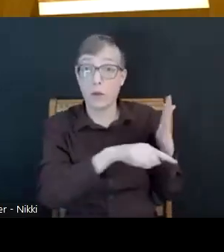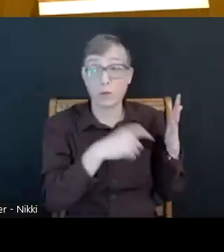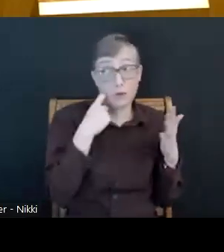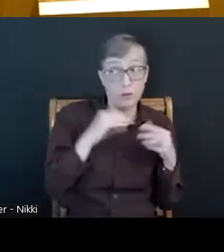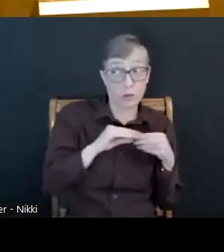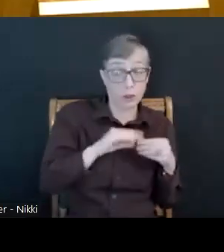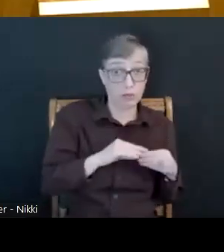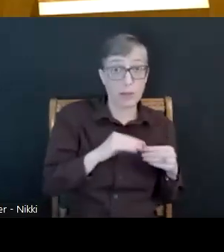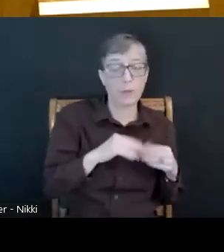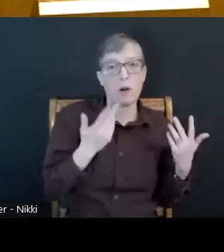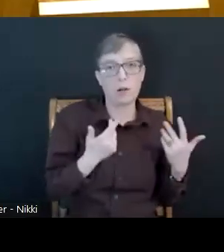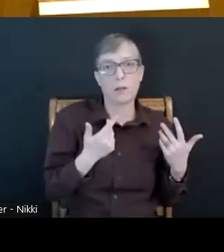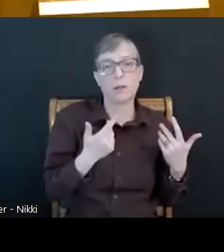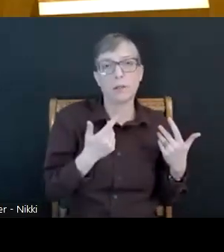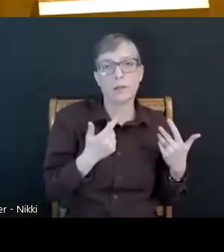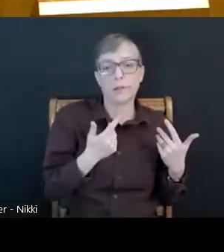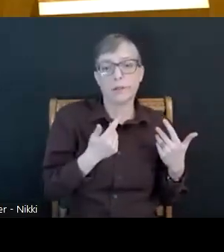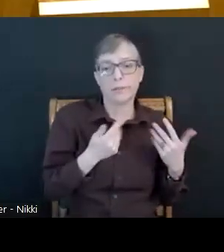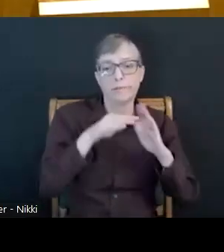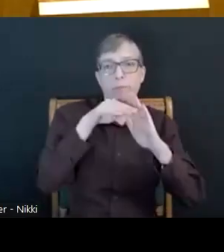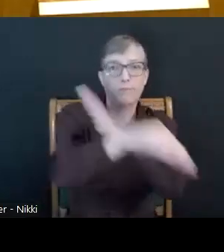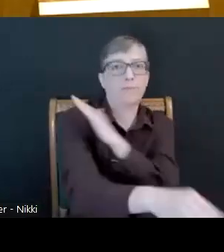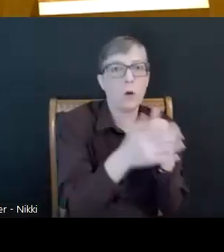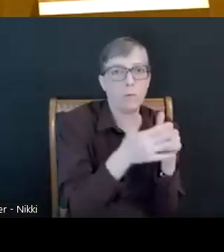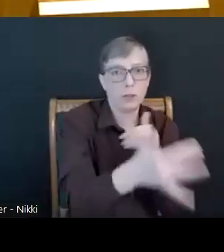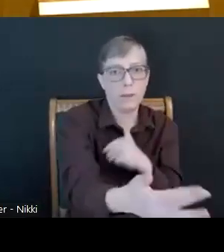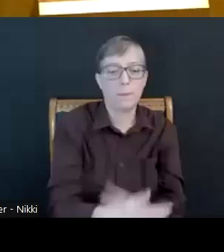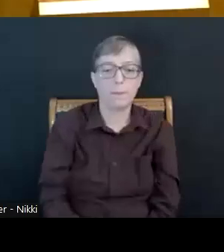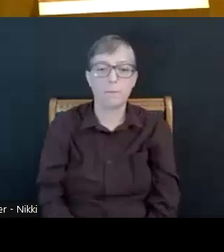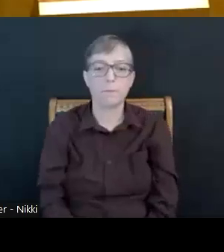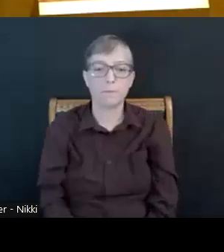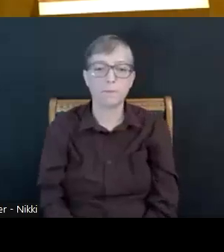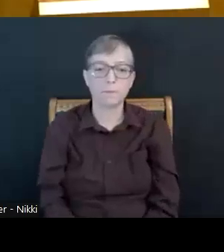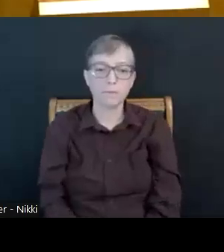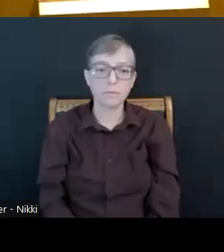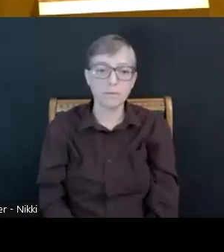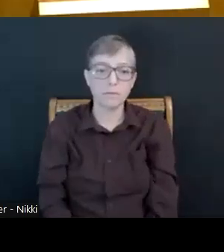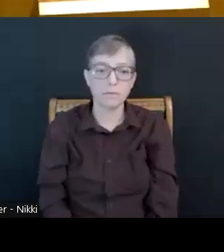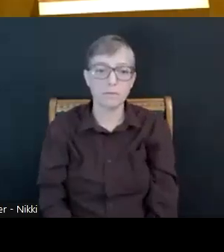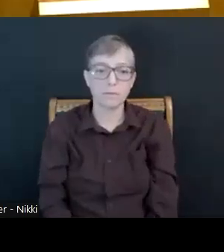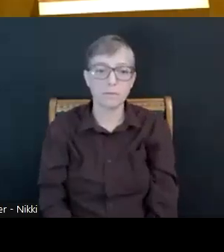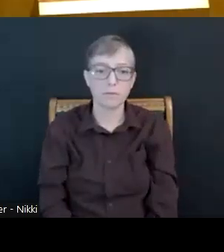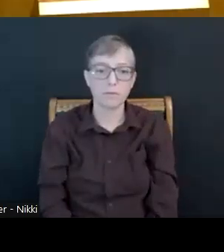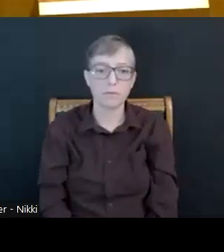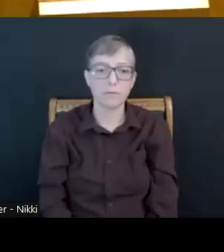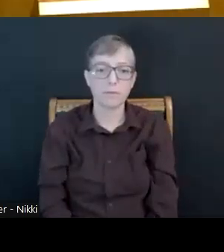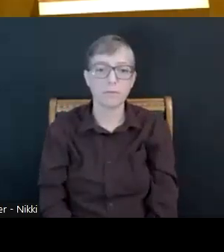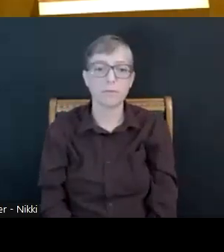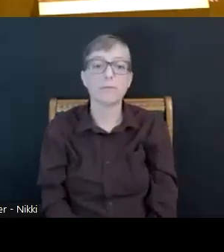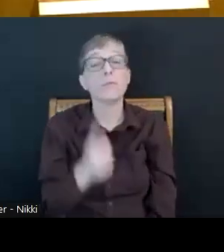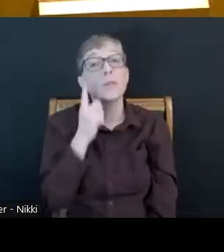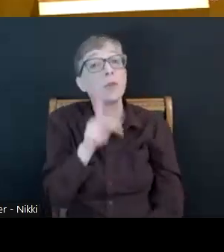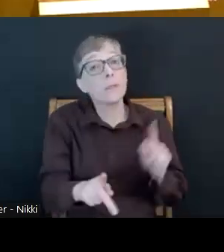than cataracts. But of course, there are many ways to lose vision, as I mentioned. Now, for people who have these conditions, there are a number